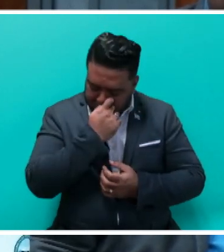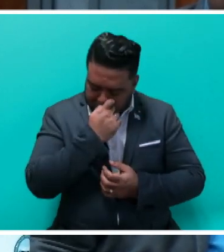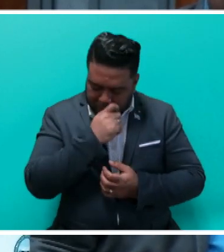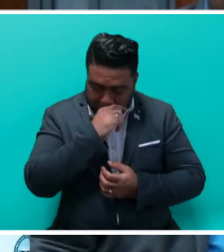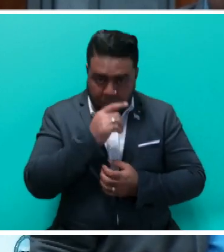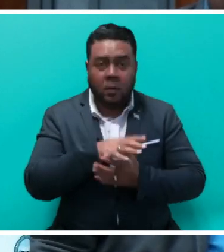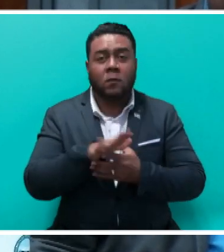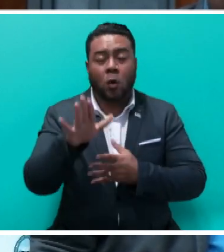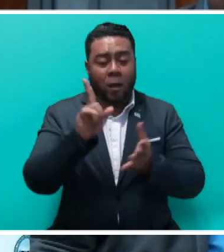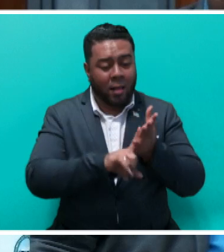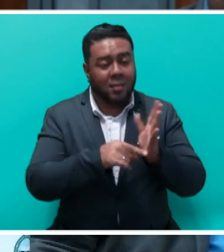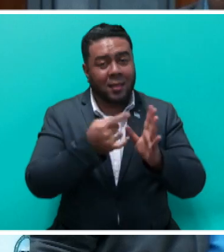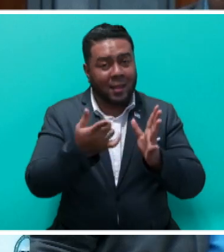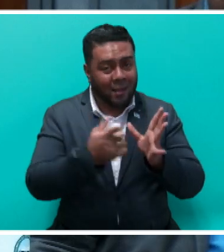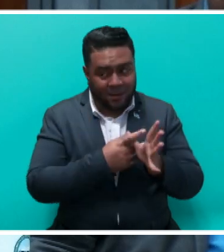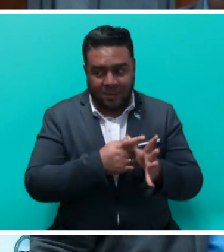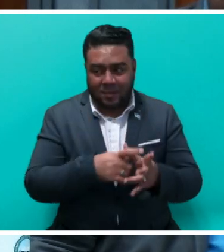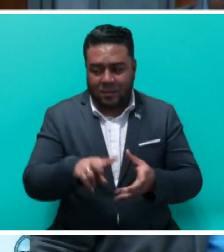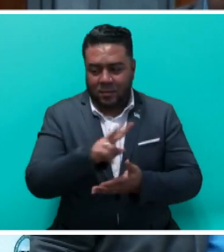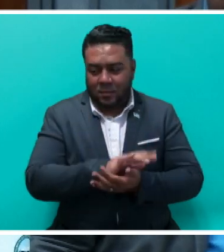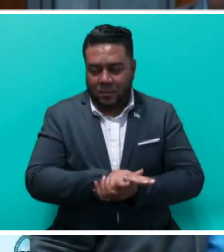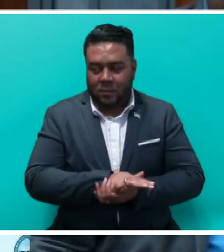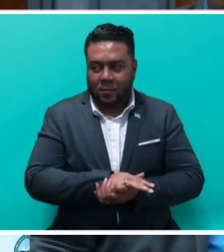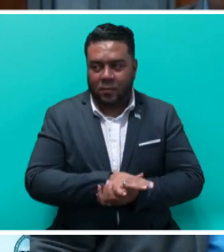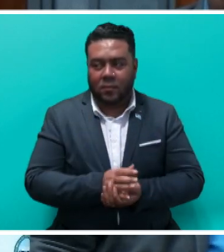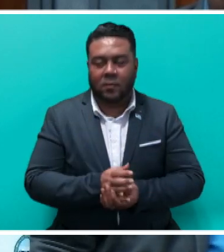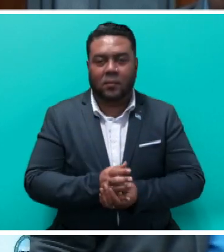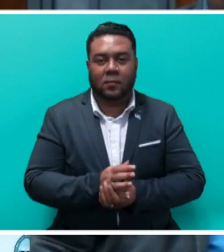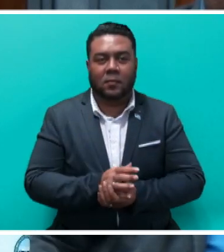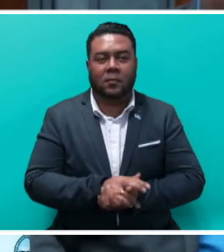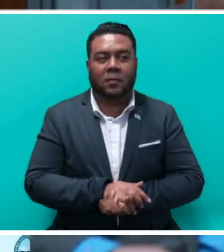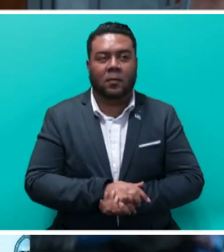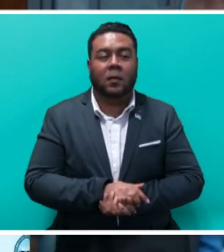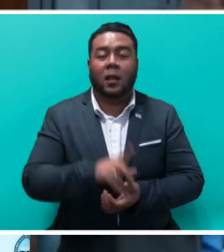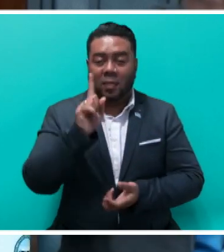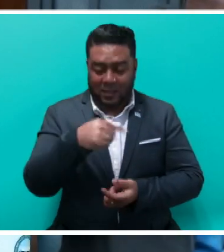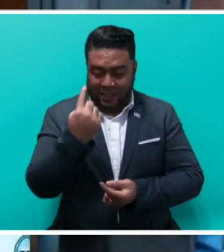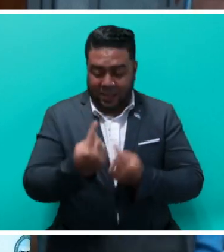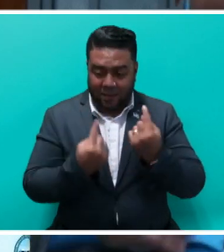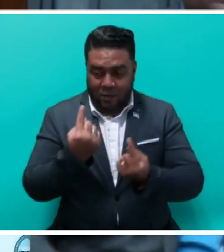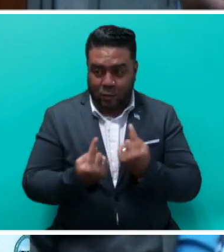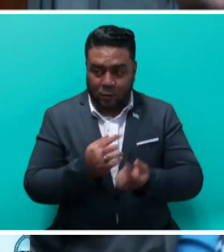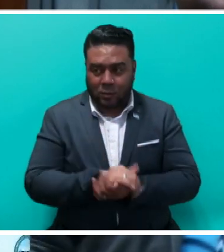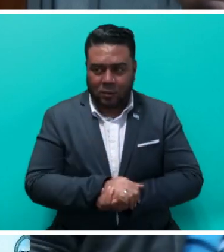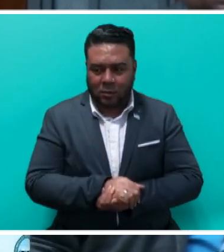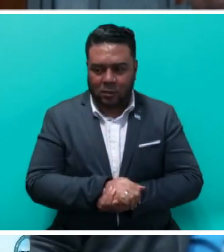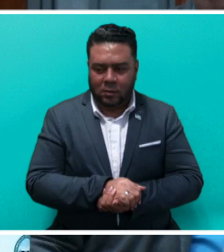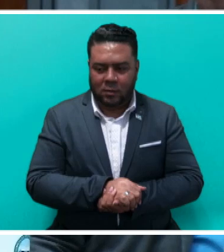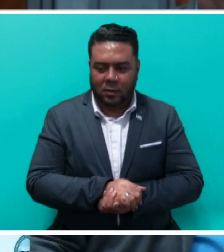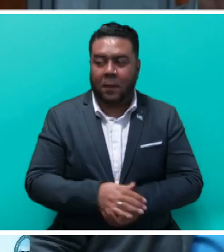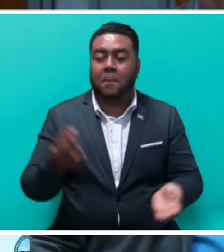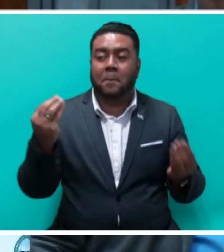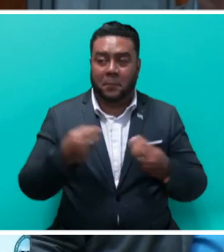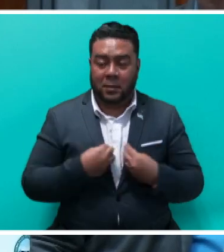LTA's rigorous process for obtaining PSV permits. These individuals and businesses